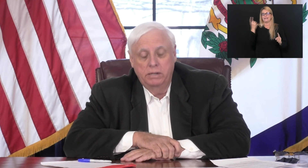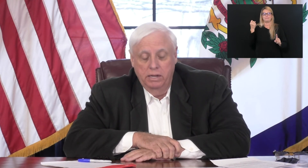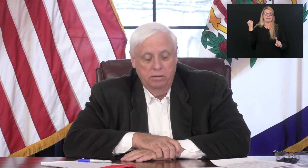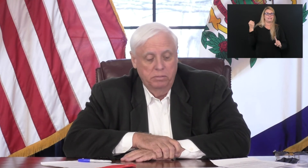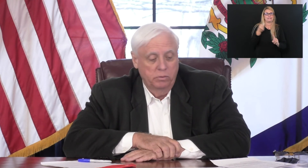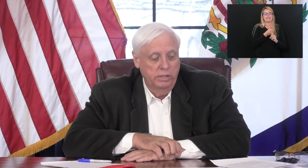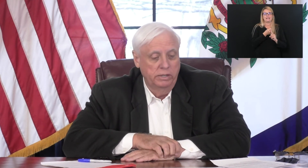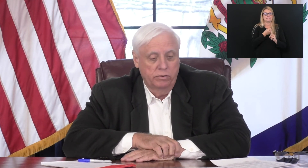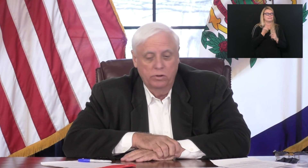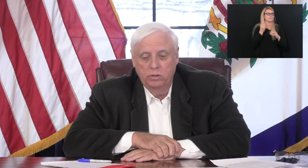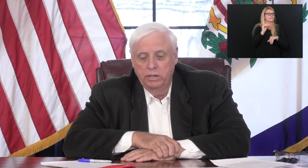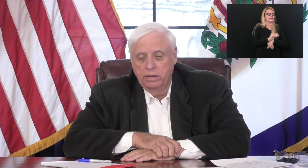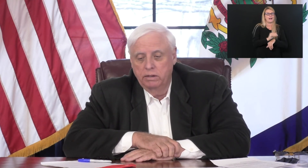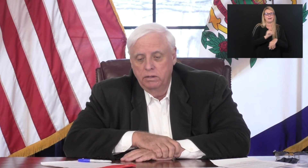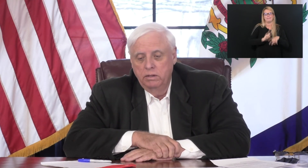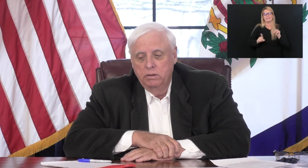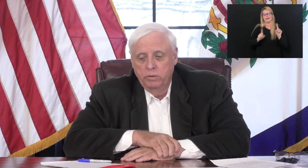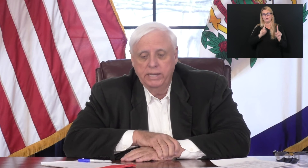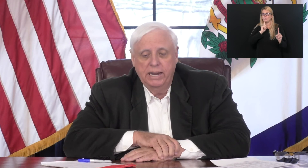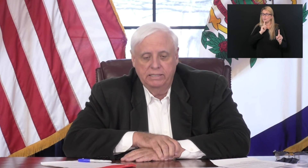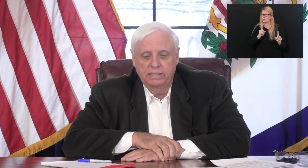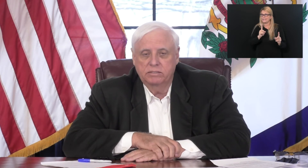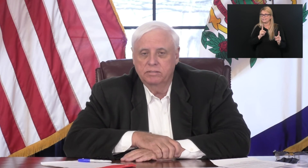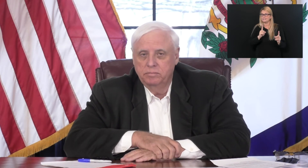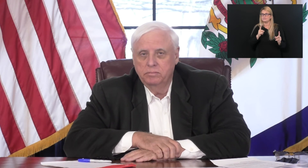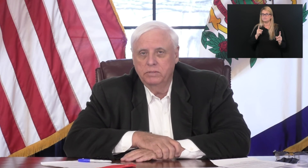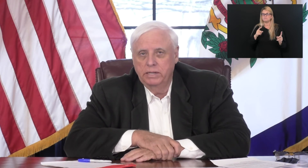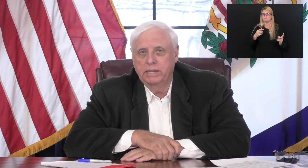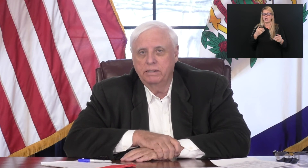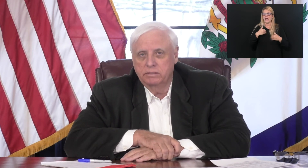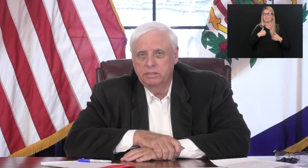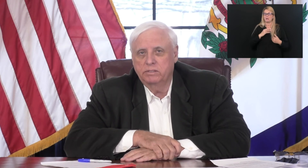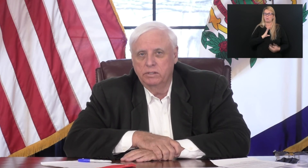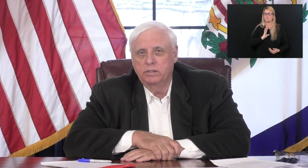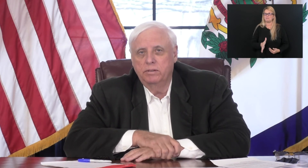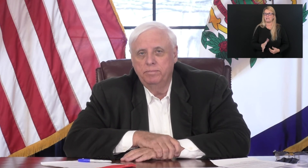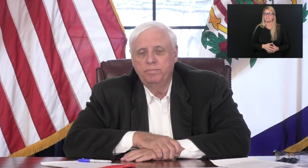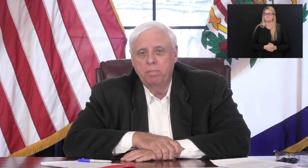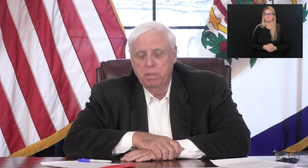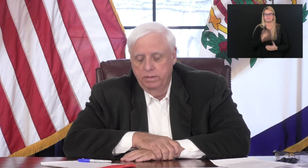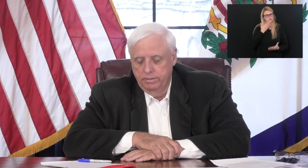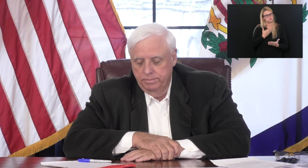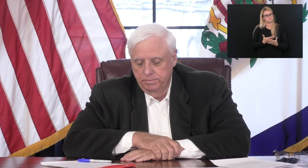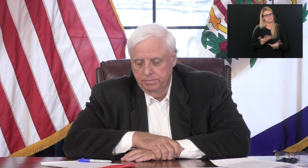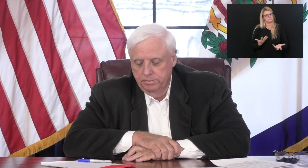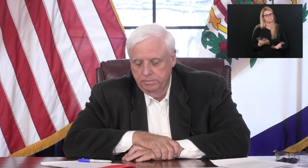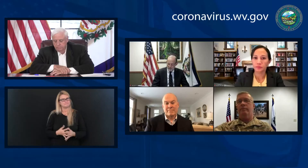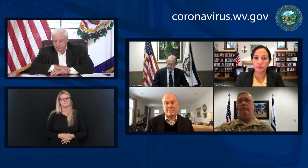but really and truly, we got this. We got this. It's good.